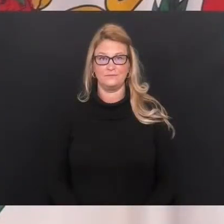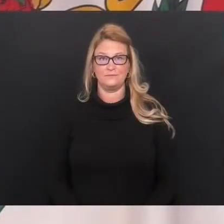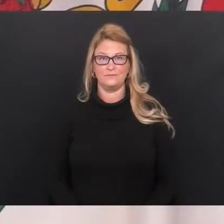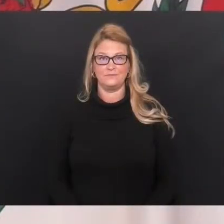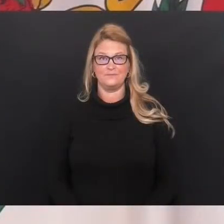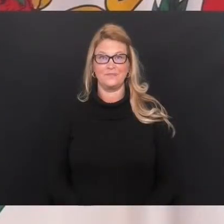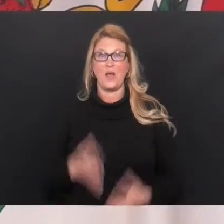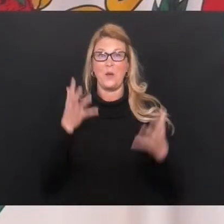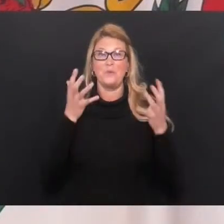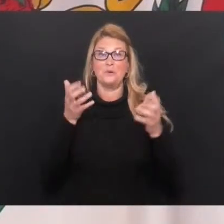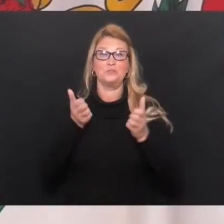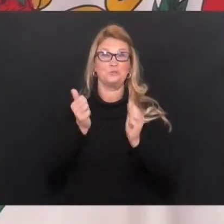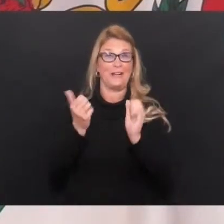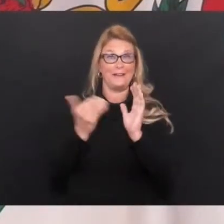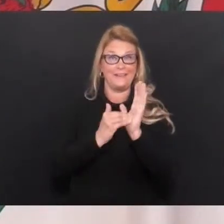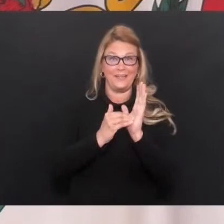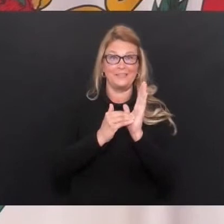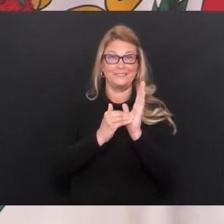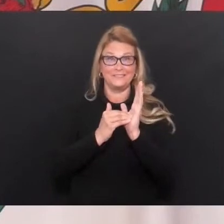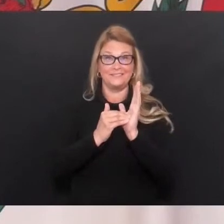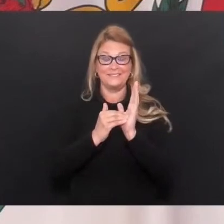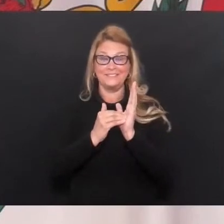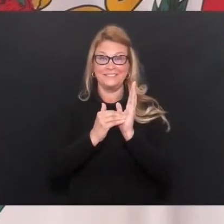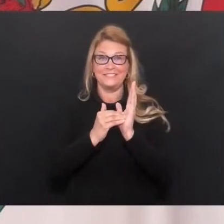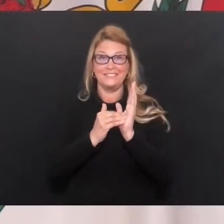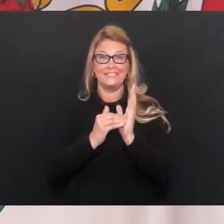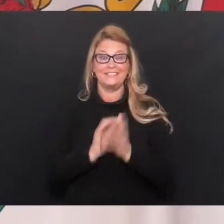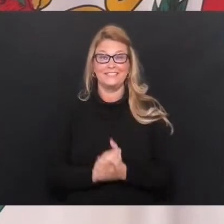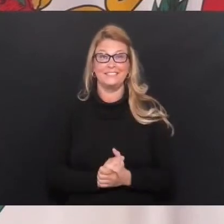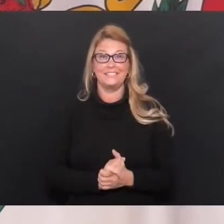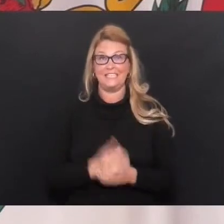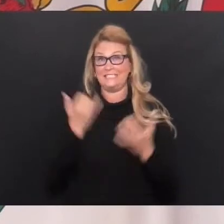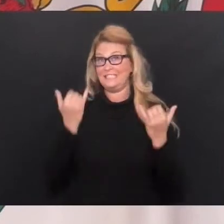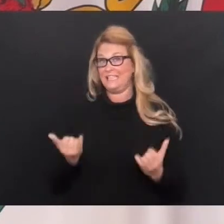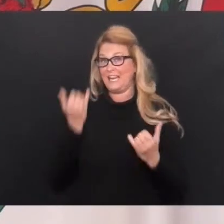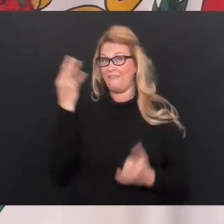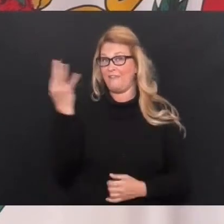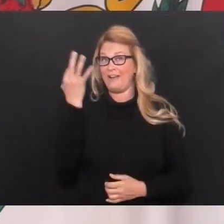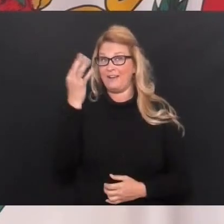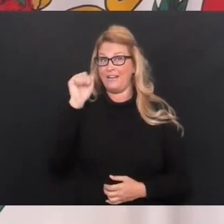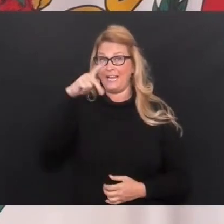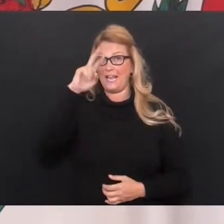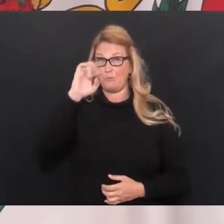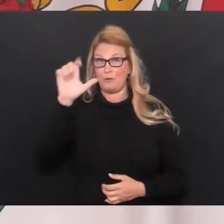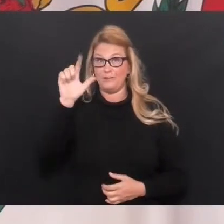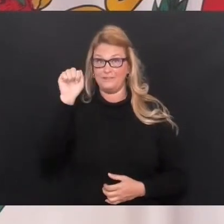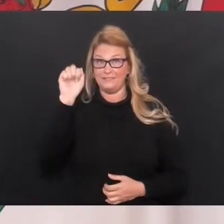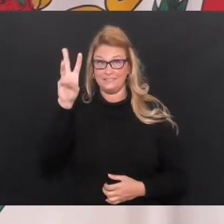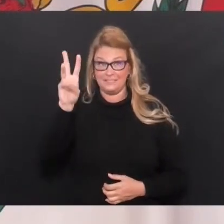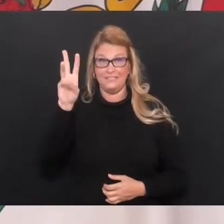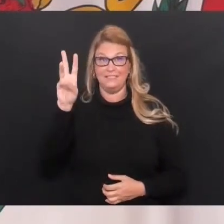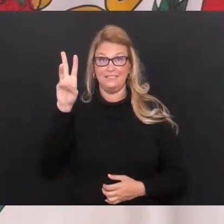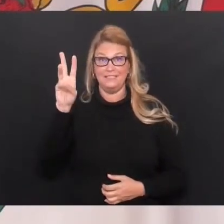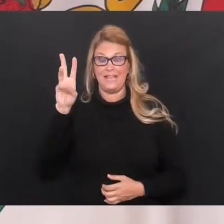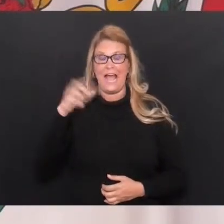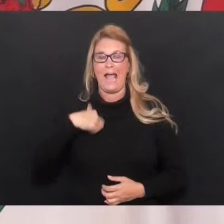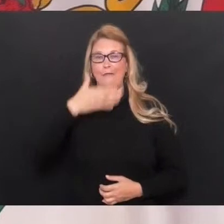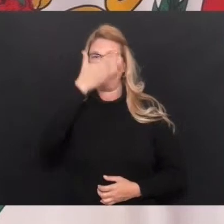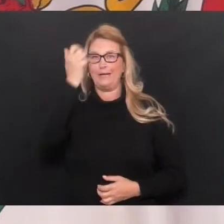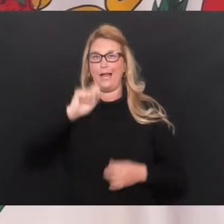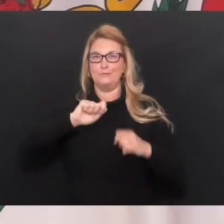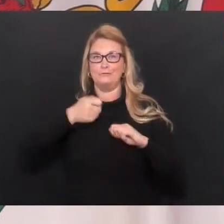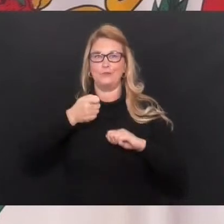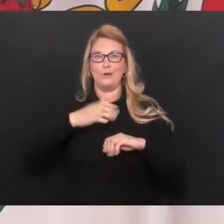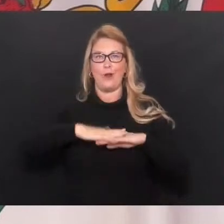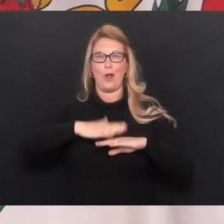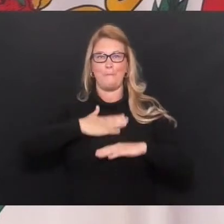Okay, let's try this again, okay? It's Friday, April the 16th. We didn't have our microphone on